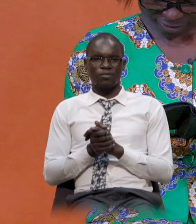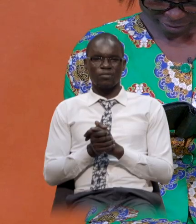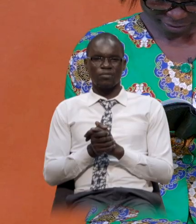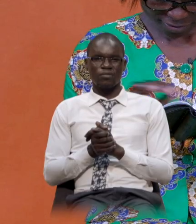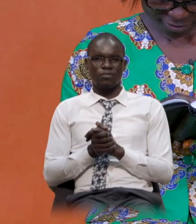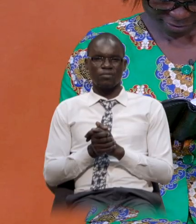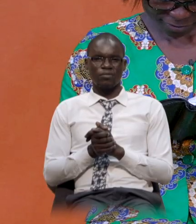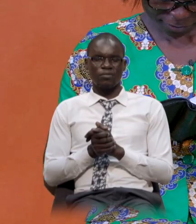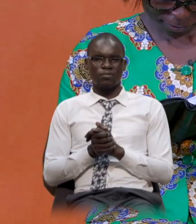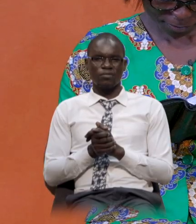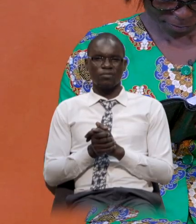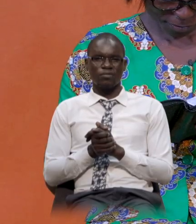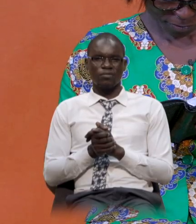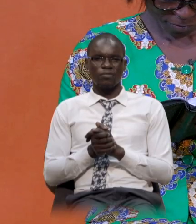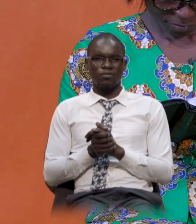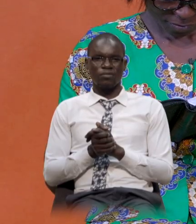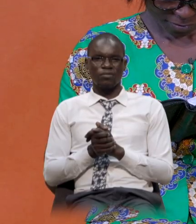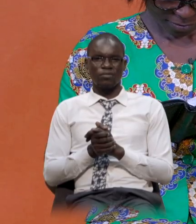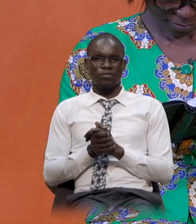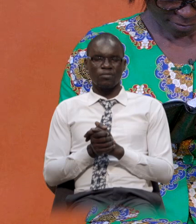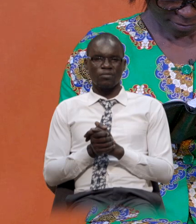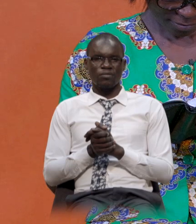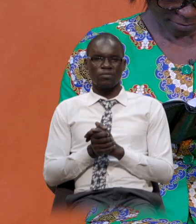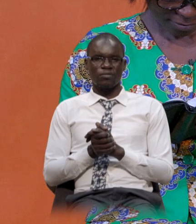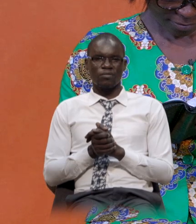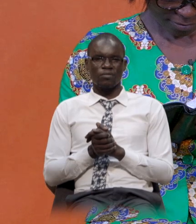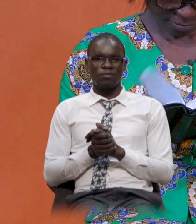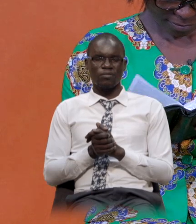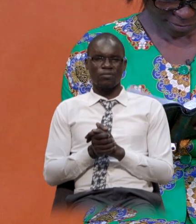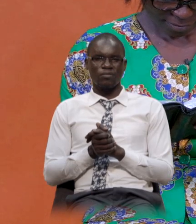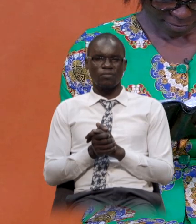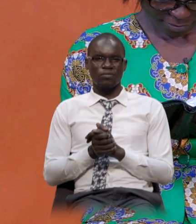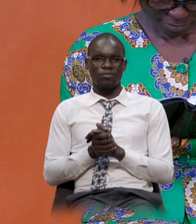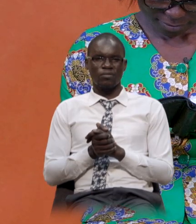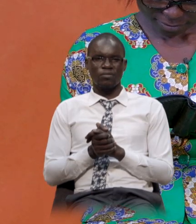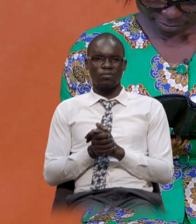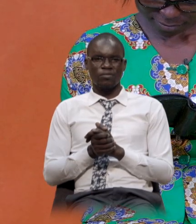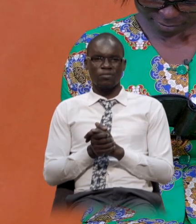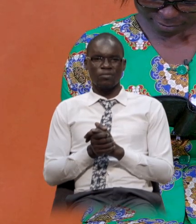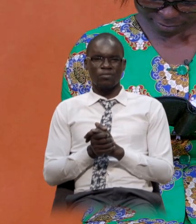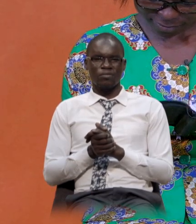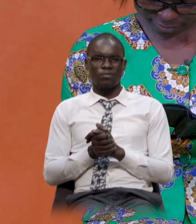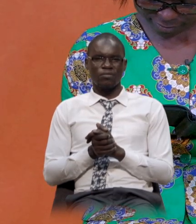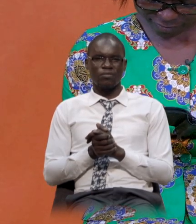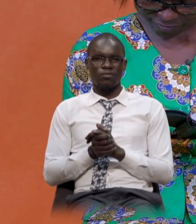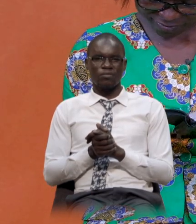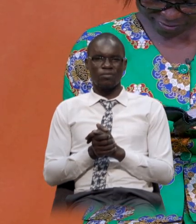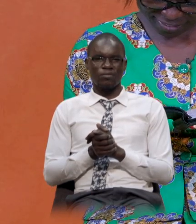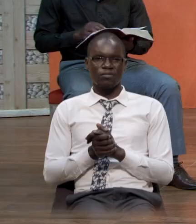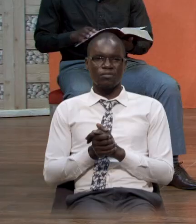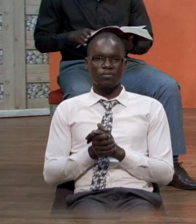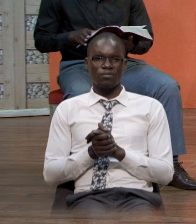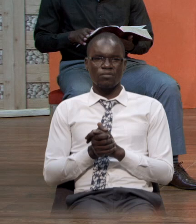Yeah. Let me help you open. Open it. Peter. No. It's in Philippians, my friend. PH, but not